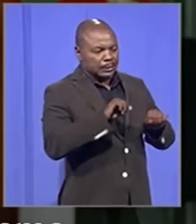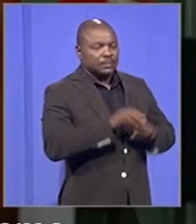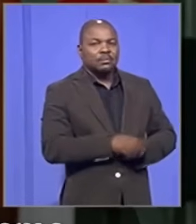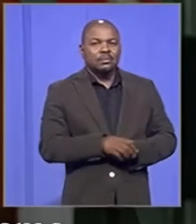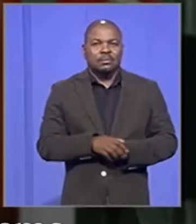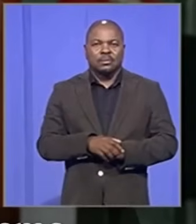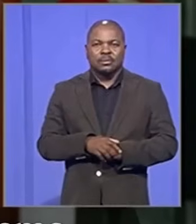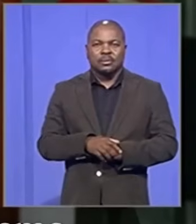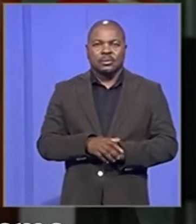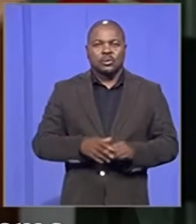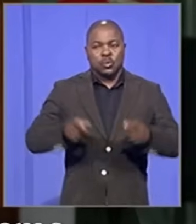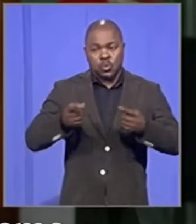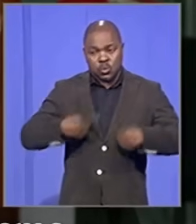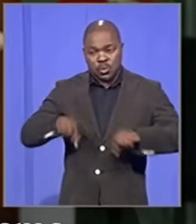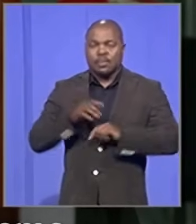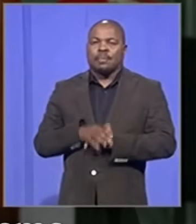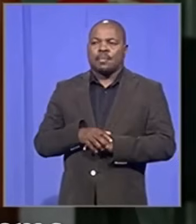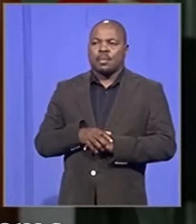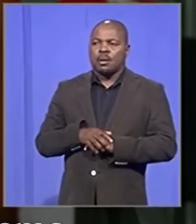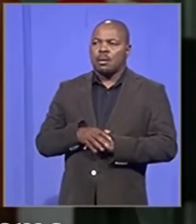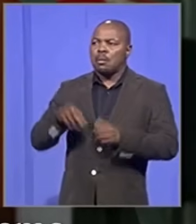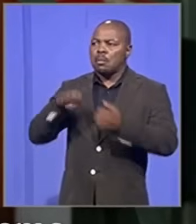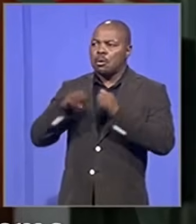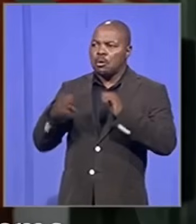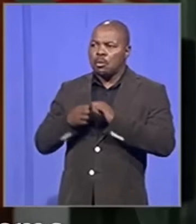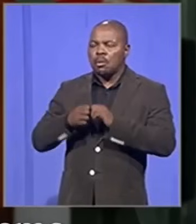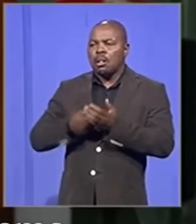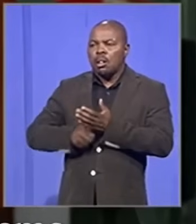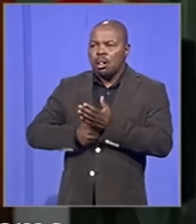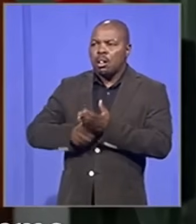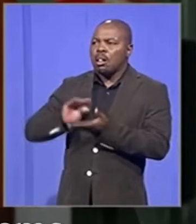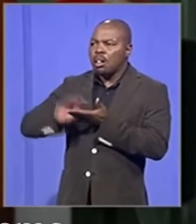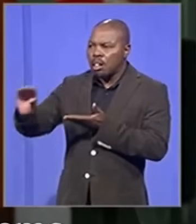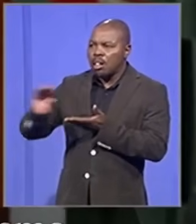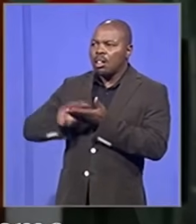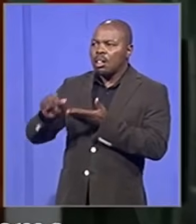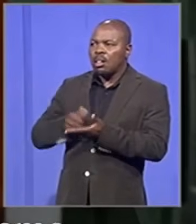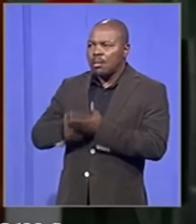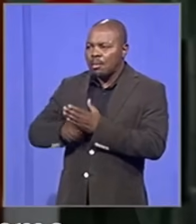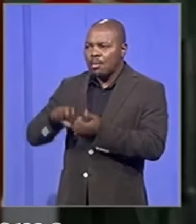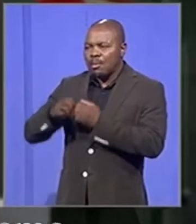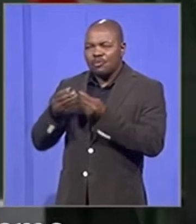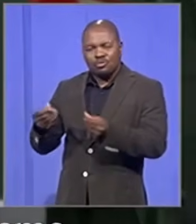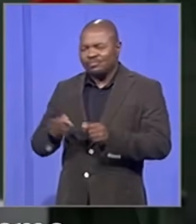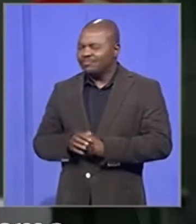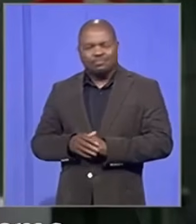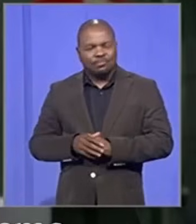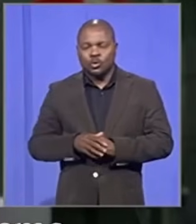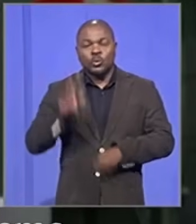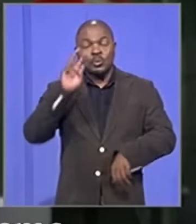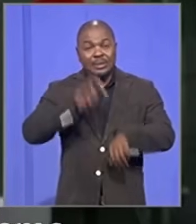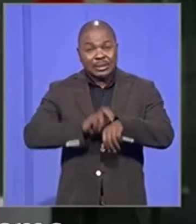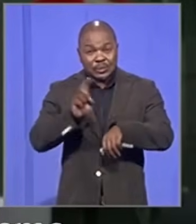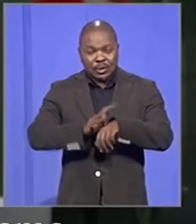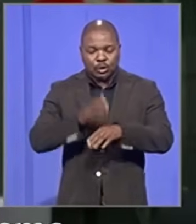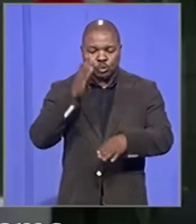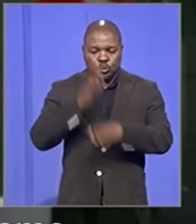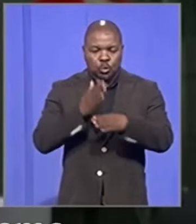and we can't solve the problem only through grants. We have to create jobs.